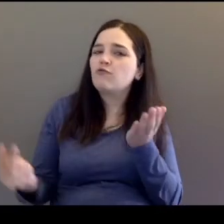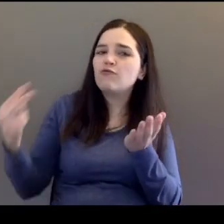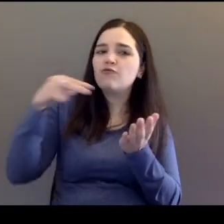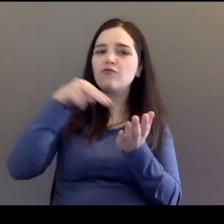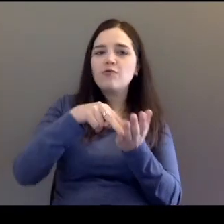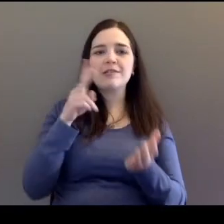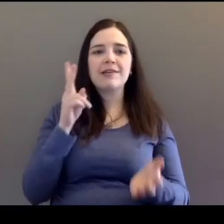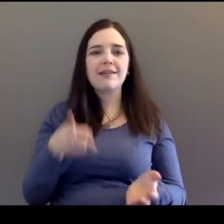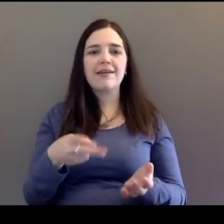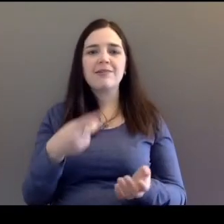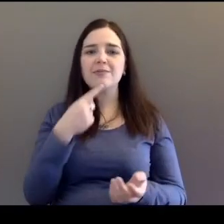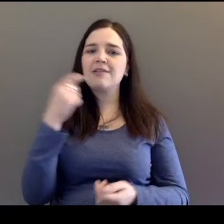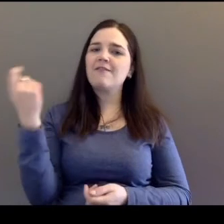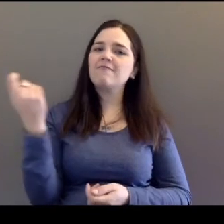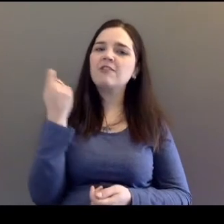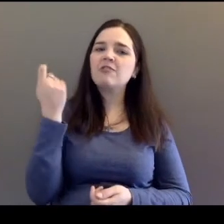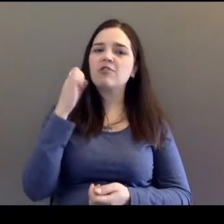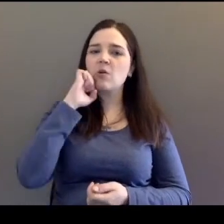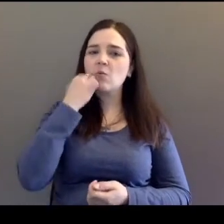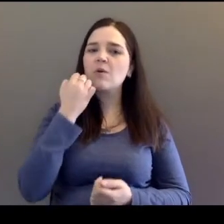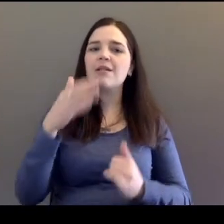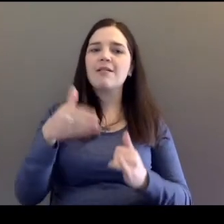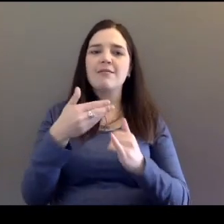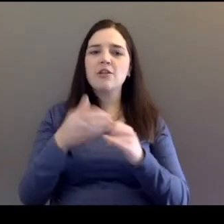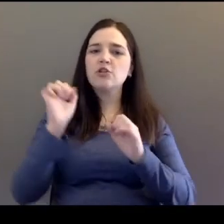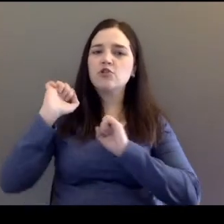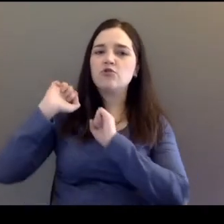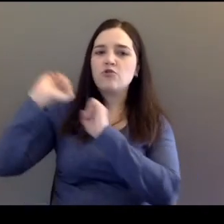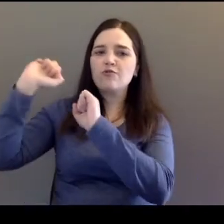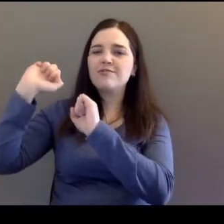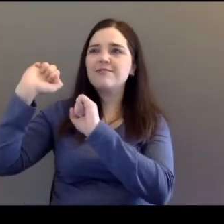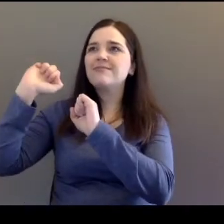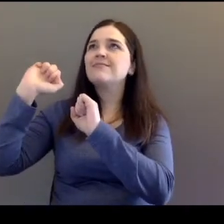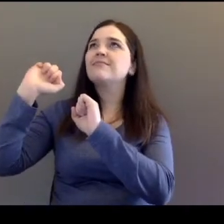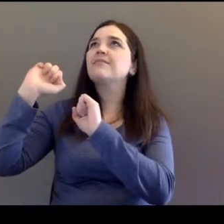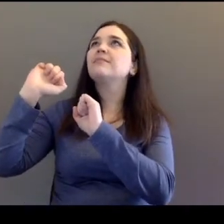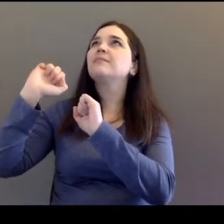the victory would always be in the end yours.